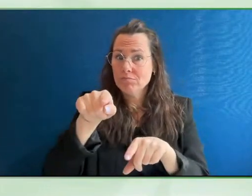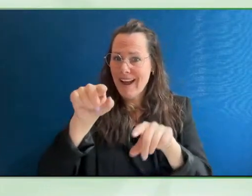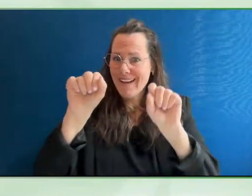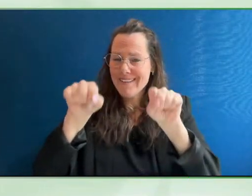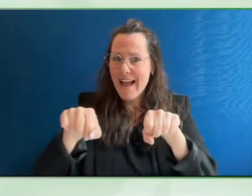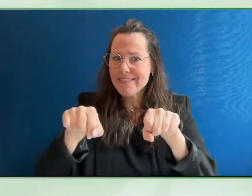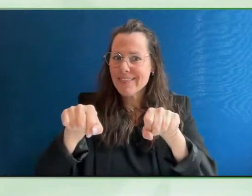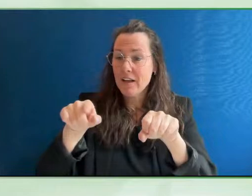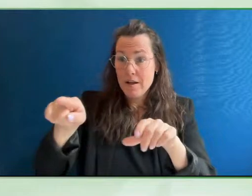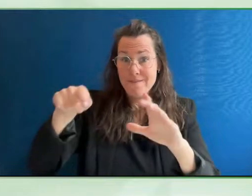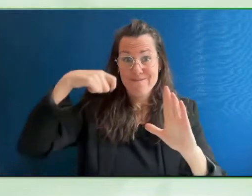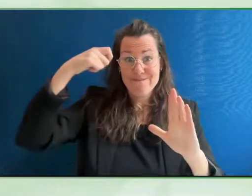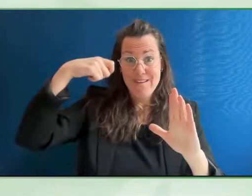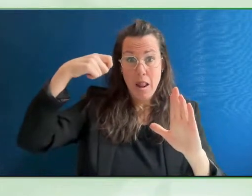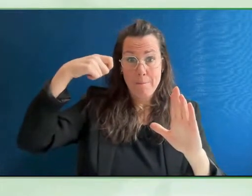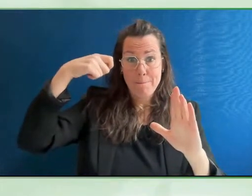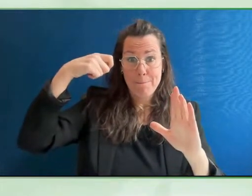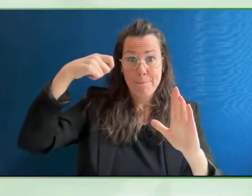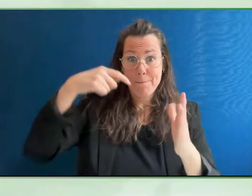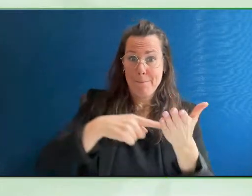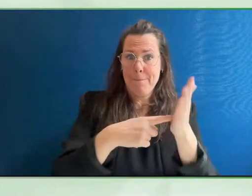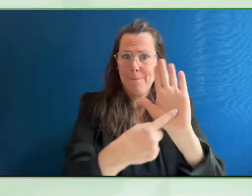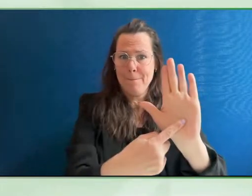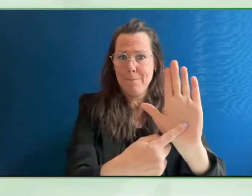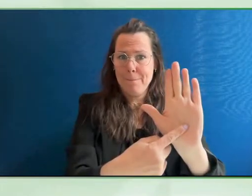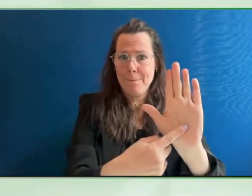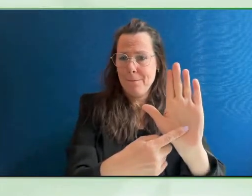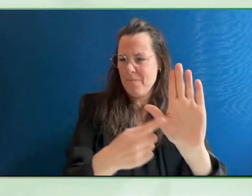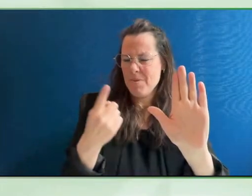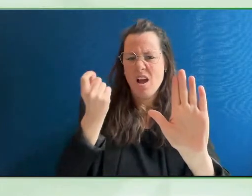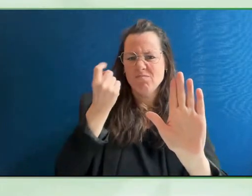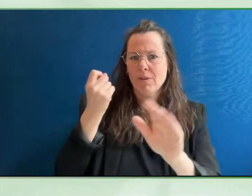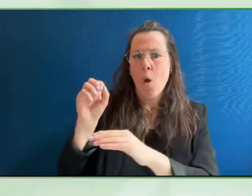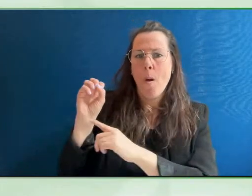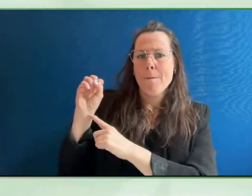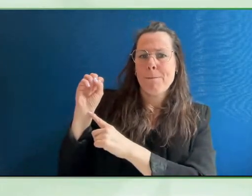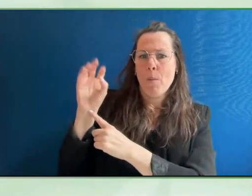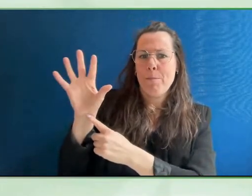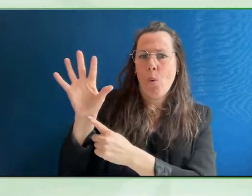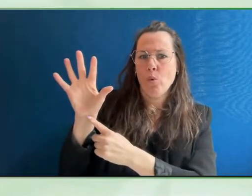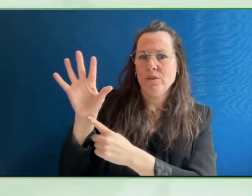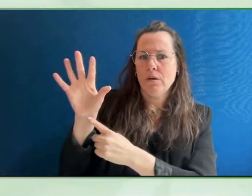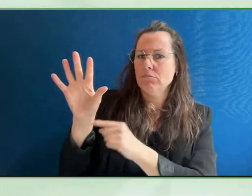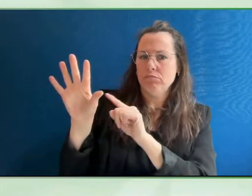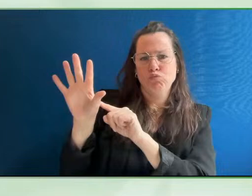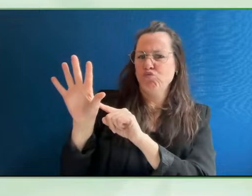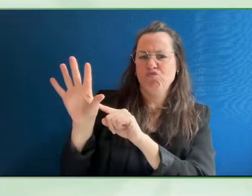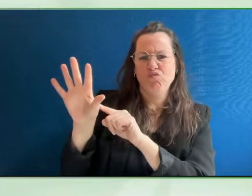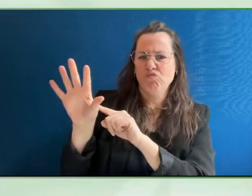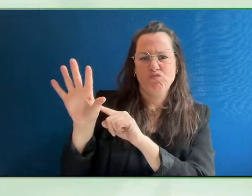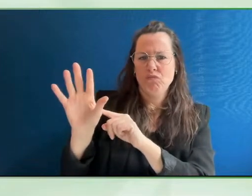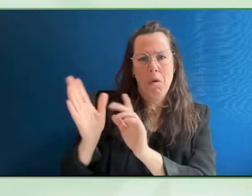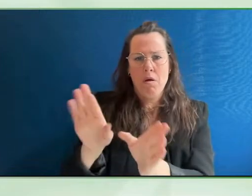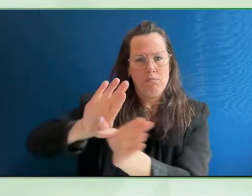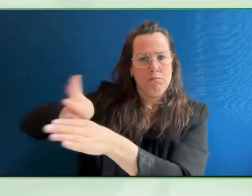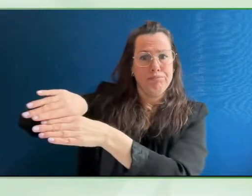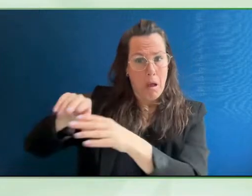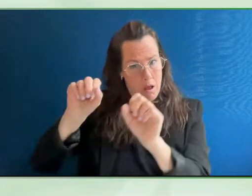with. Exactly. And I think that goes to say a lot about the leadership also at Google and other organizations